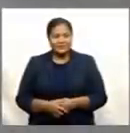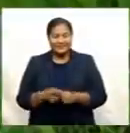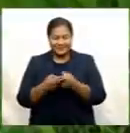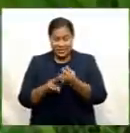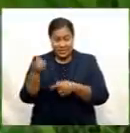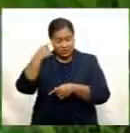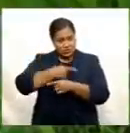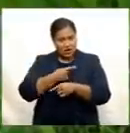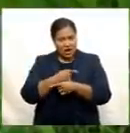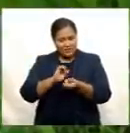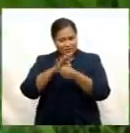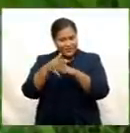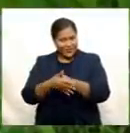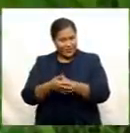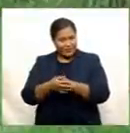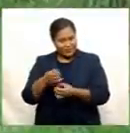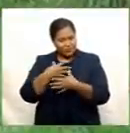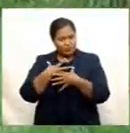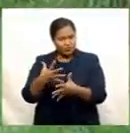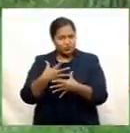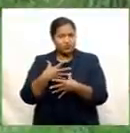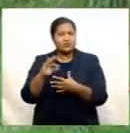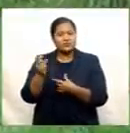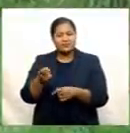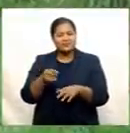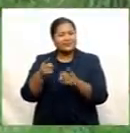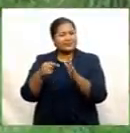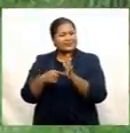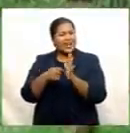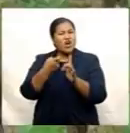In the news tonight, COVID cases shock Korovo residents.